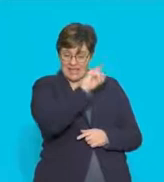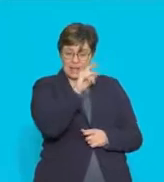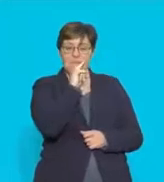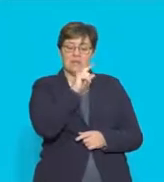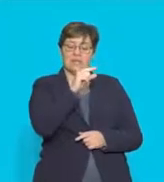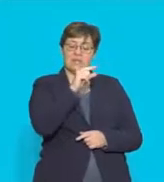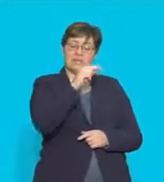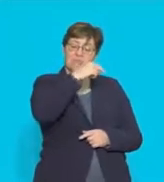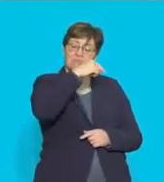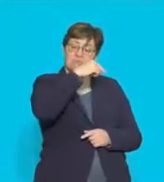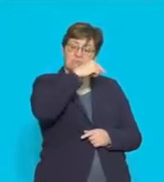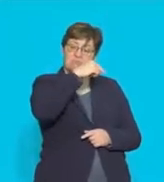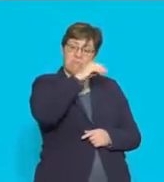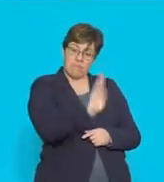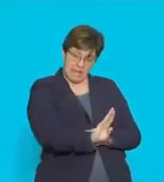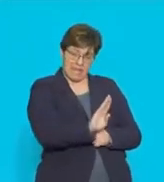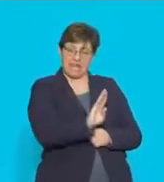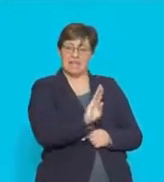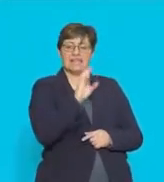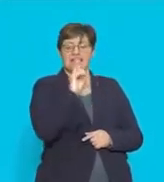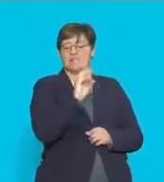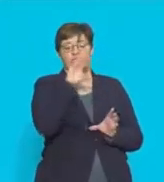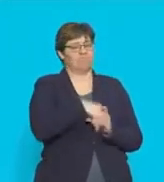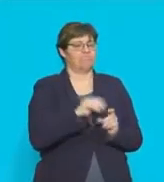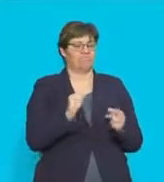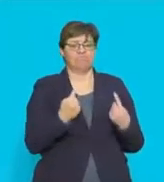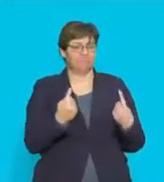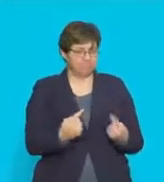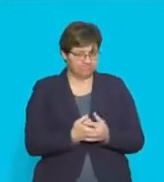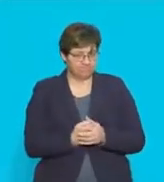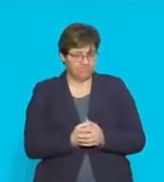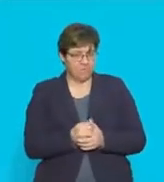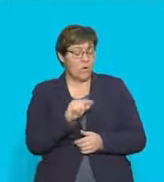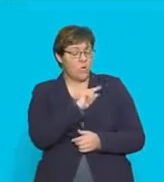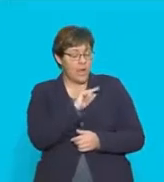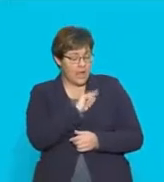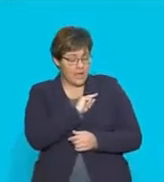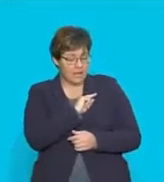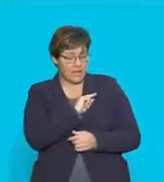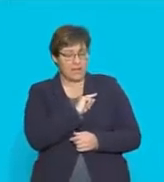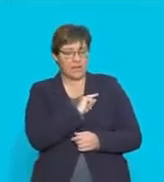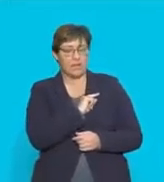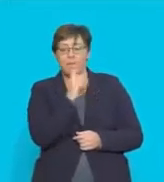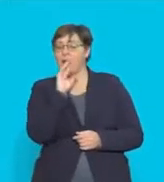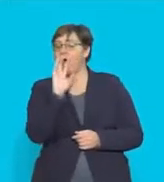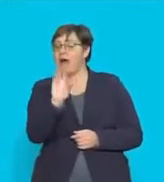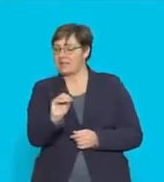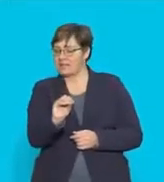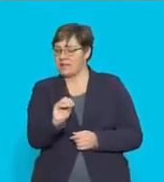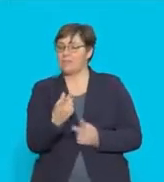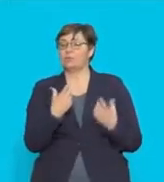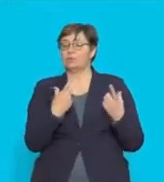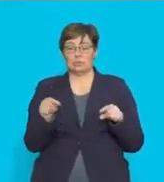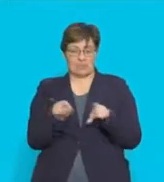0. Y must not be equals to 0. Remember the thing that I asked you to do, which I'm also going to quickly